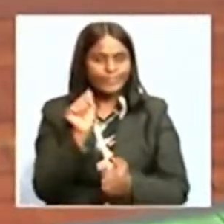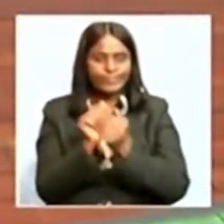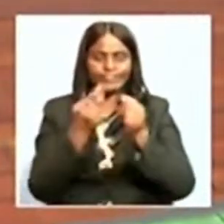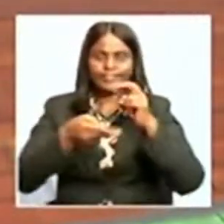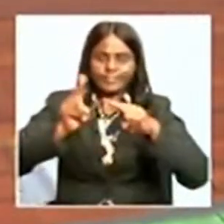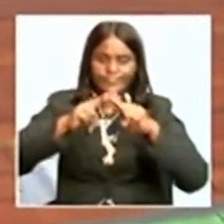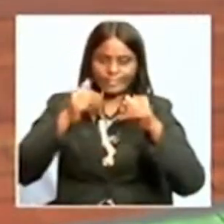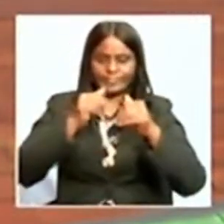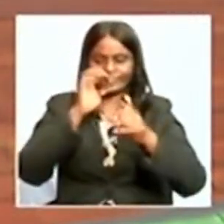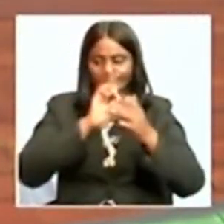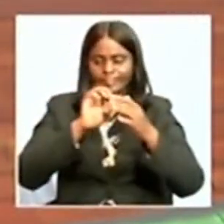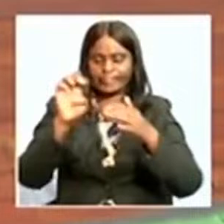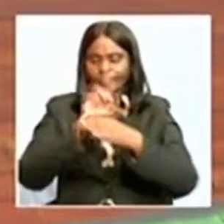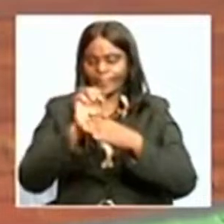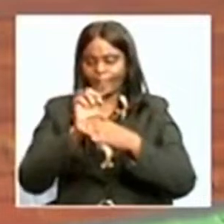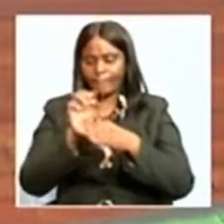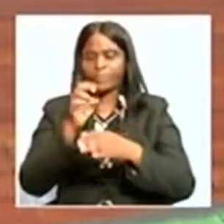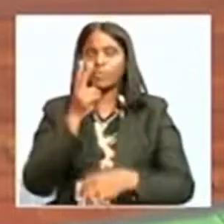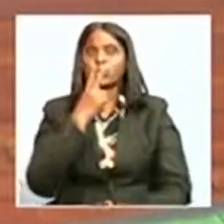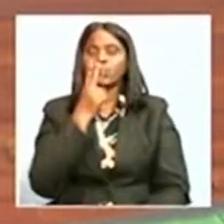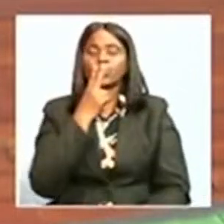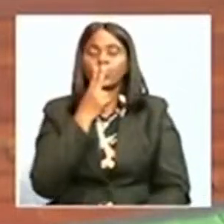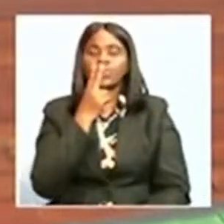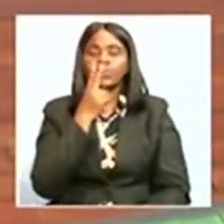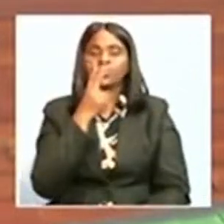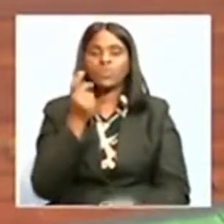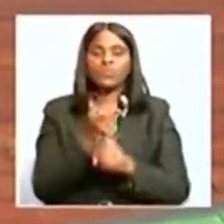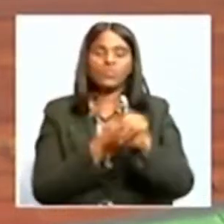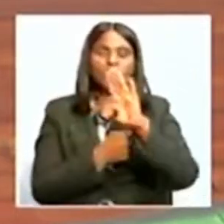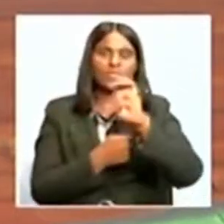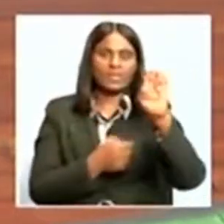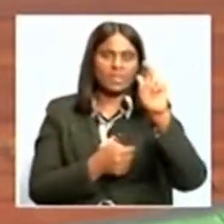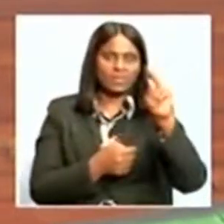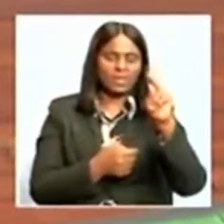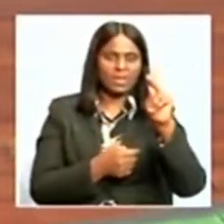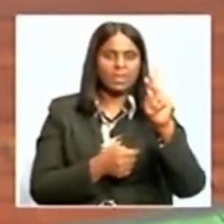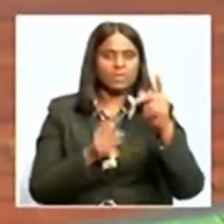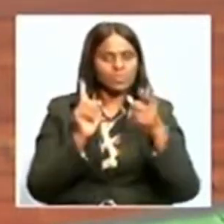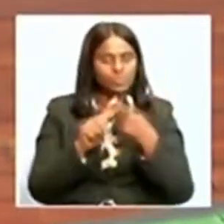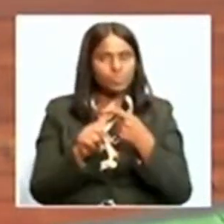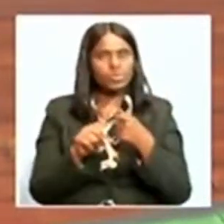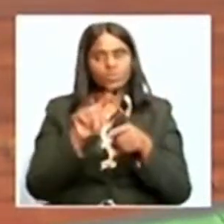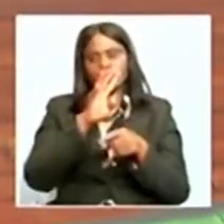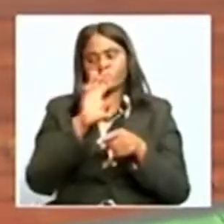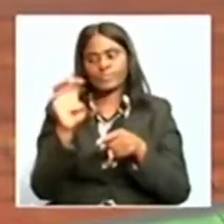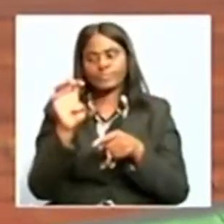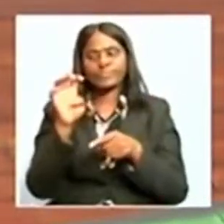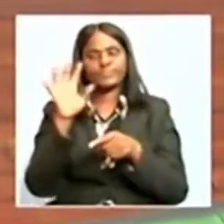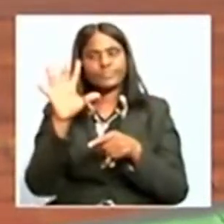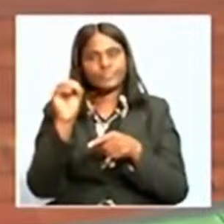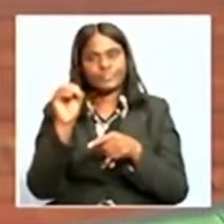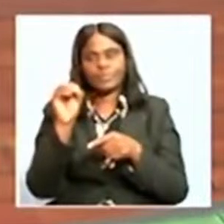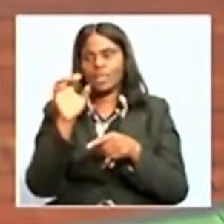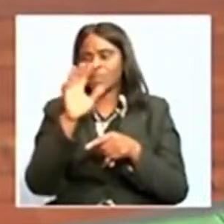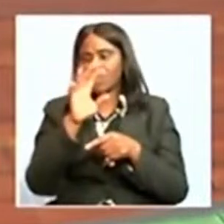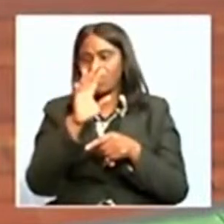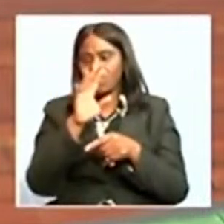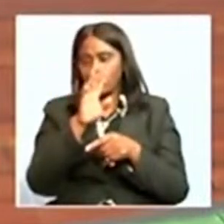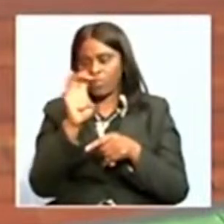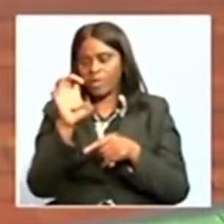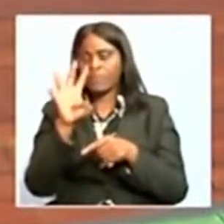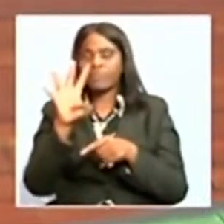increasing the excise duty on tobacco from 400 kwacha to 452